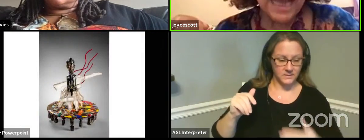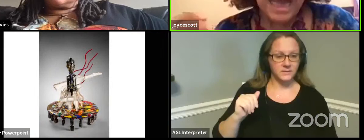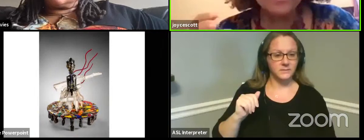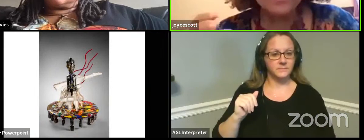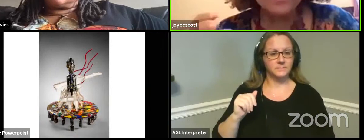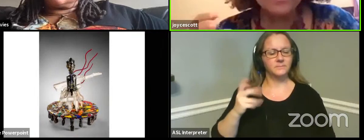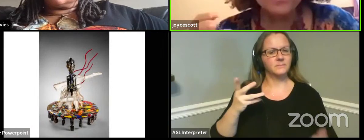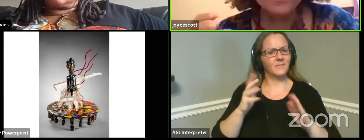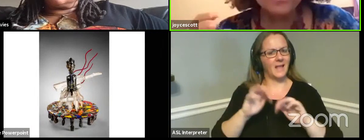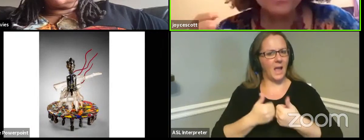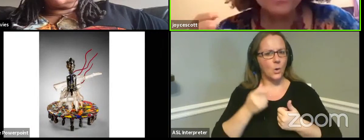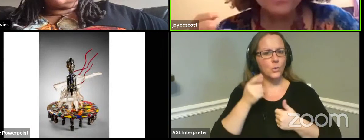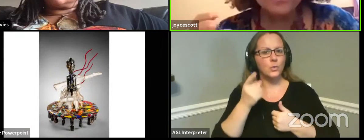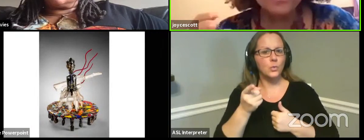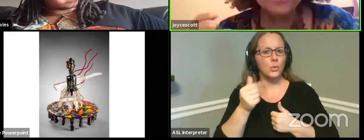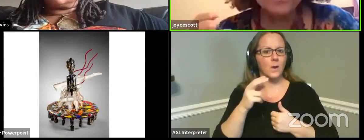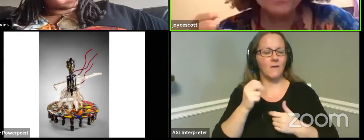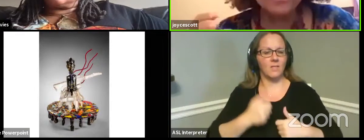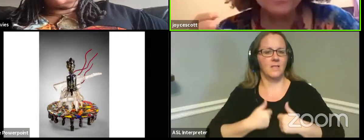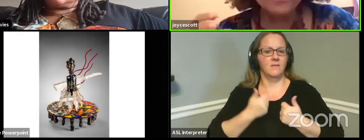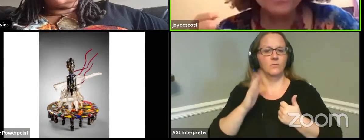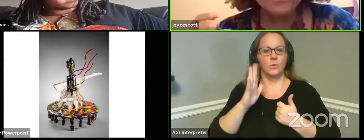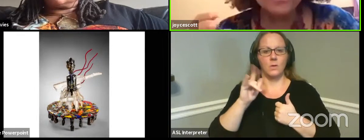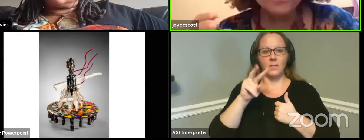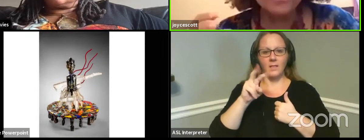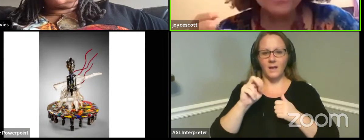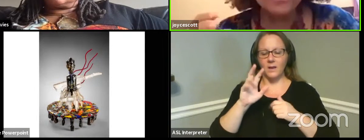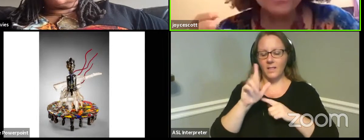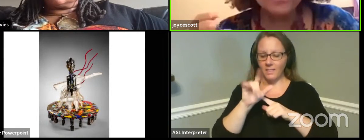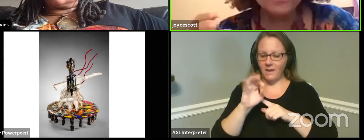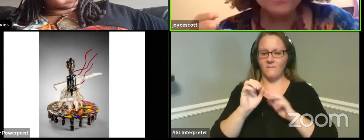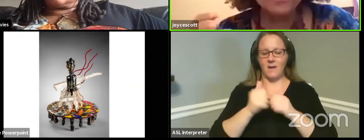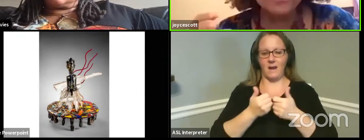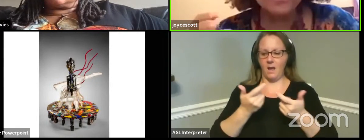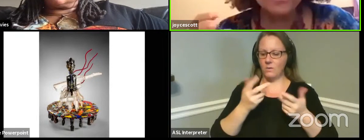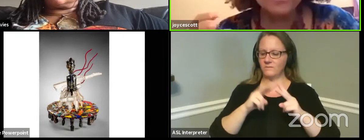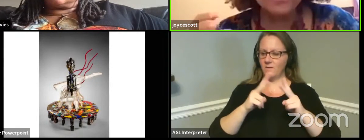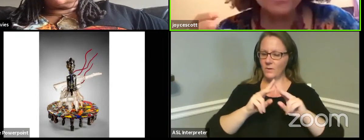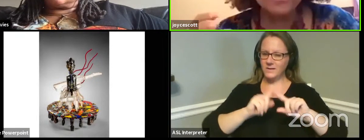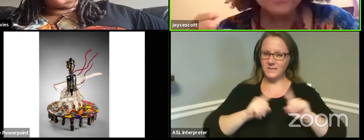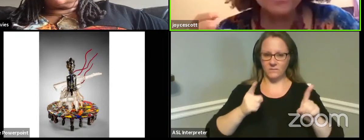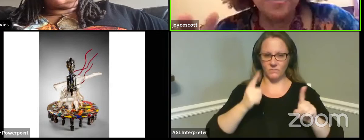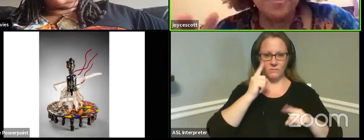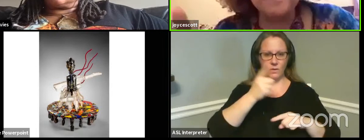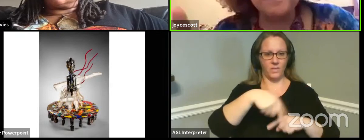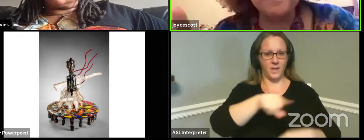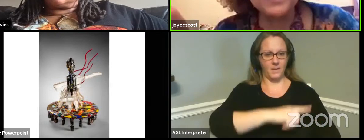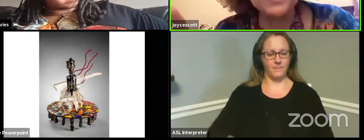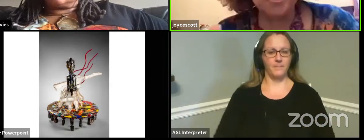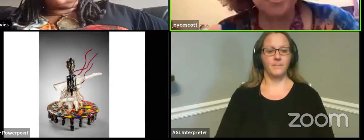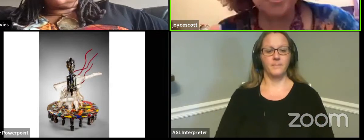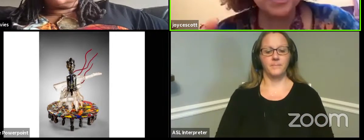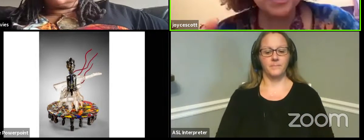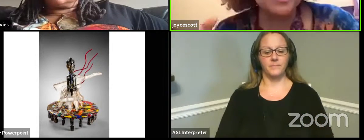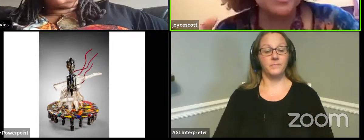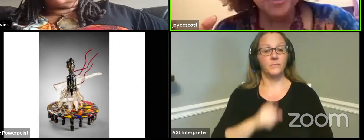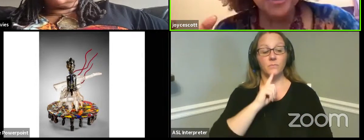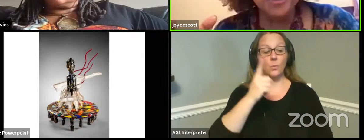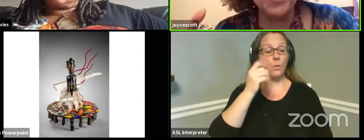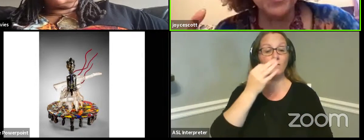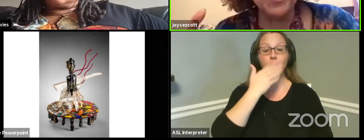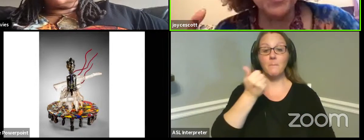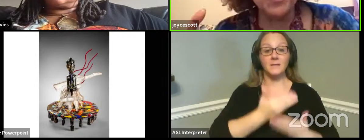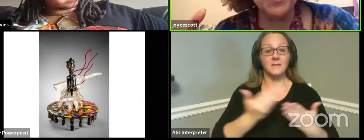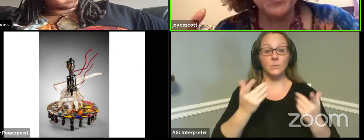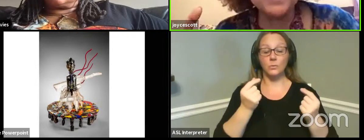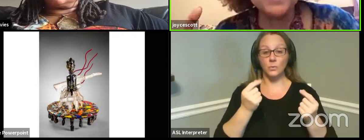how you've lived your life and how it's very, very different for them. And one of the best things to do is to do it